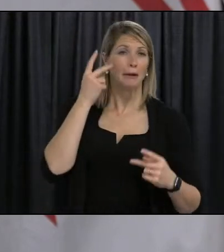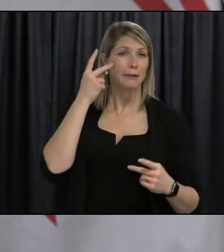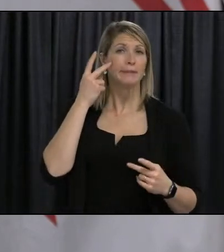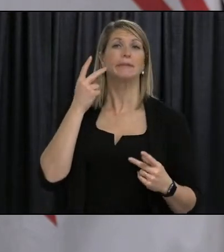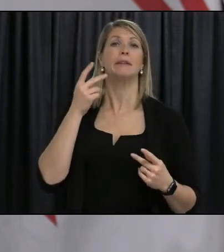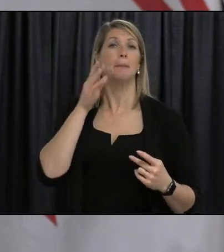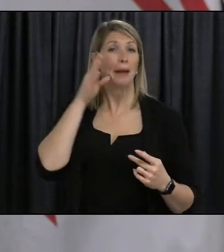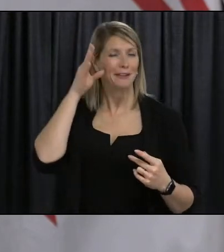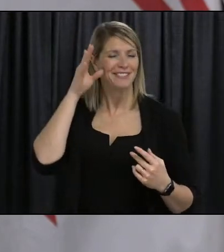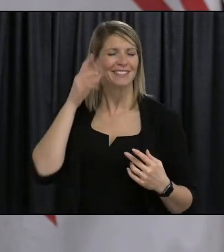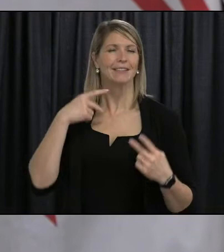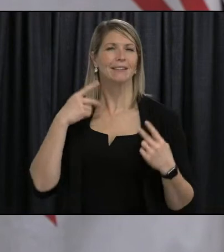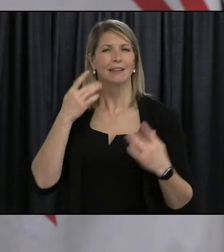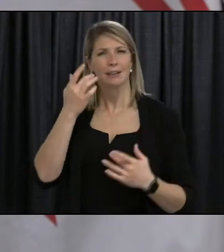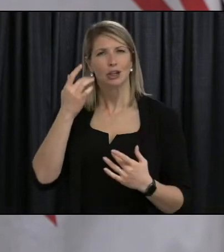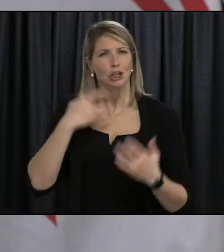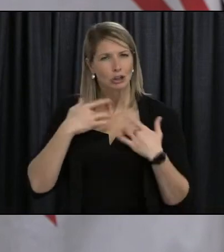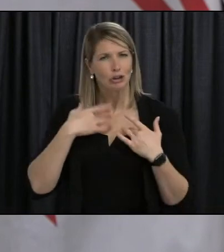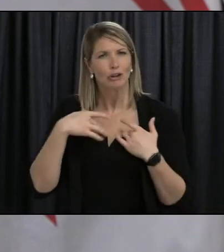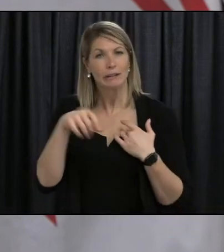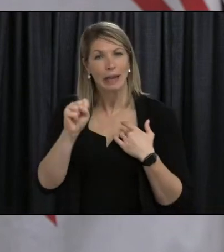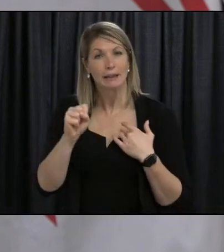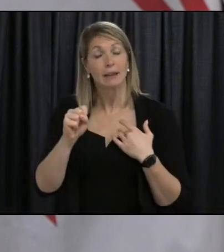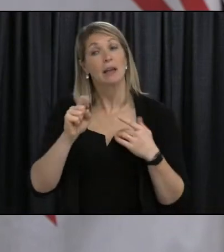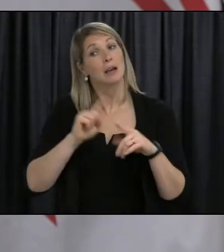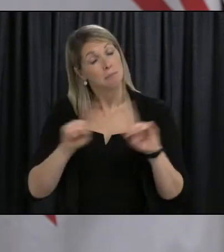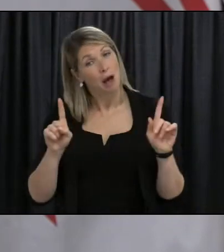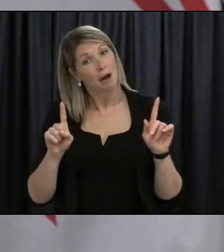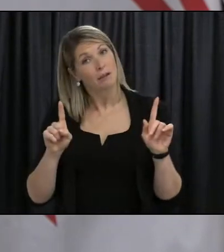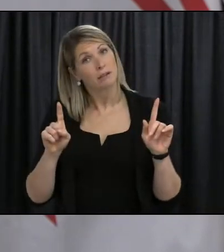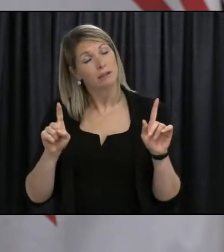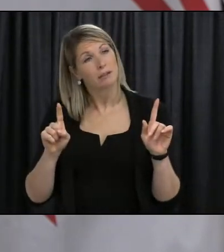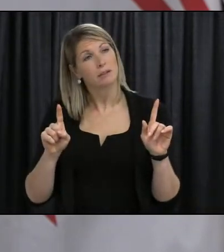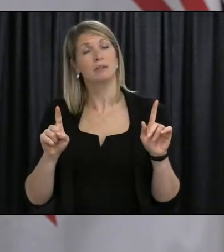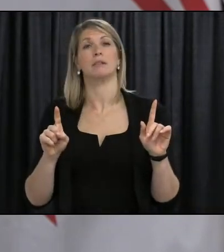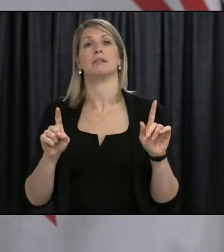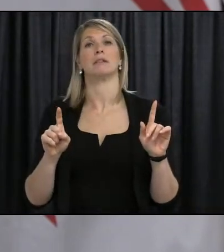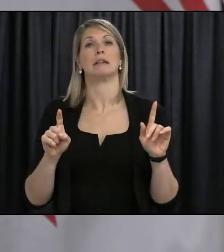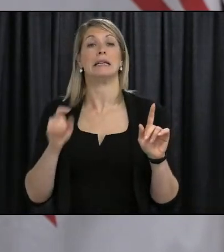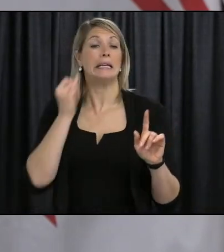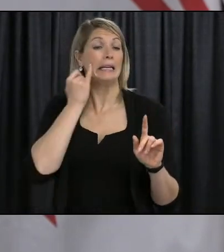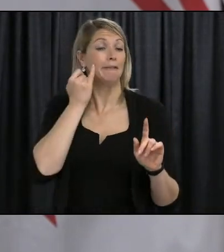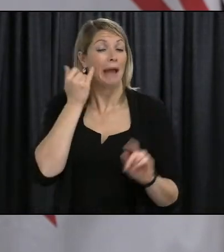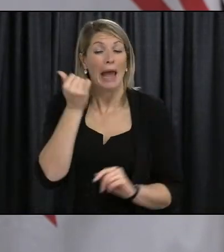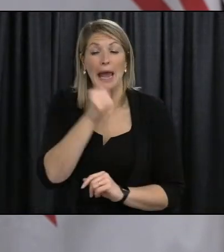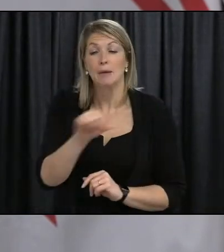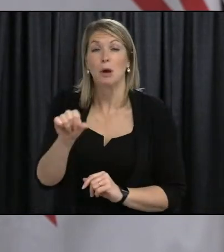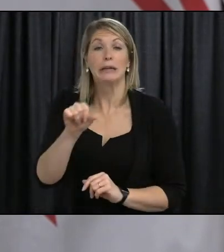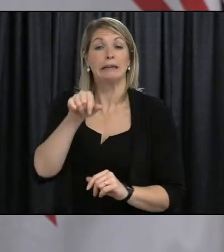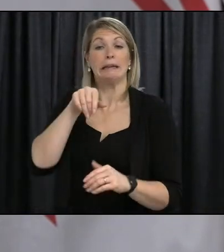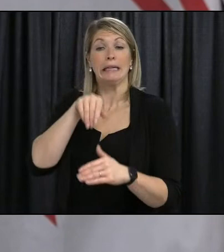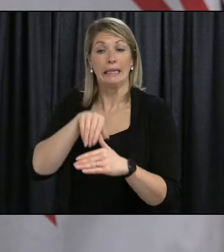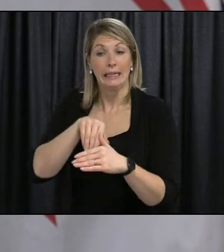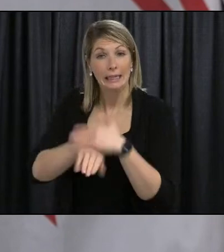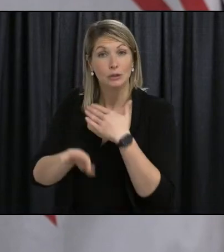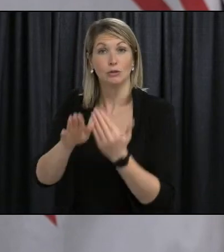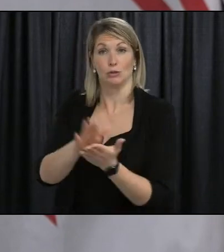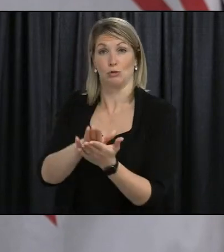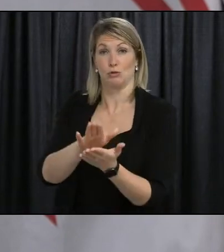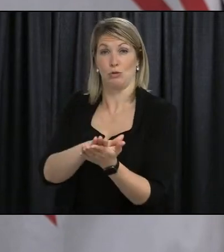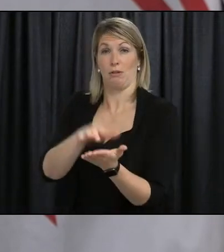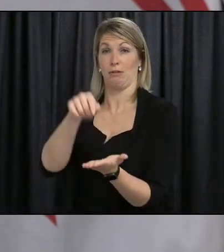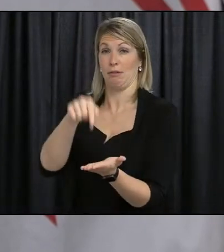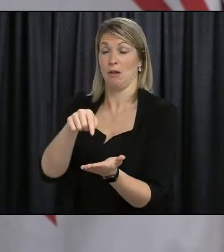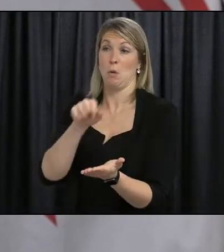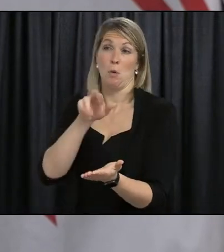COVID-19 exposure. What we will say is that anyone, who's been in school, and certainly anyone in